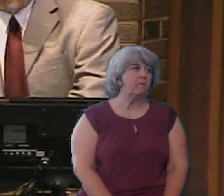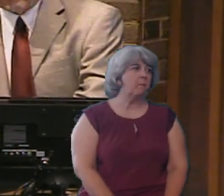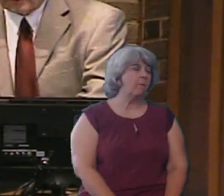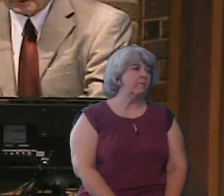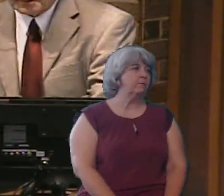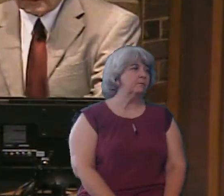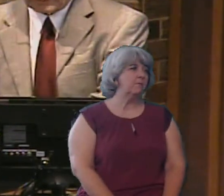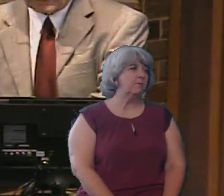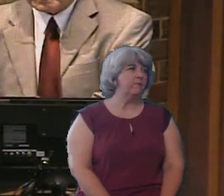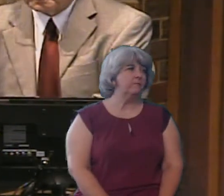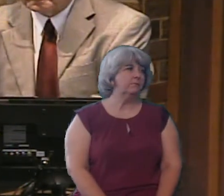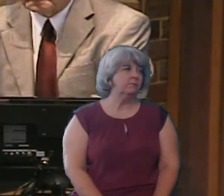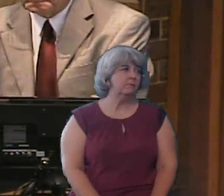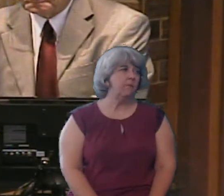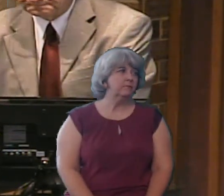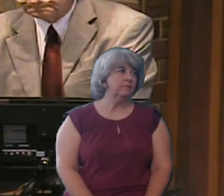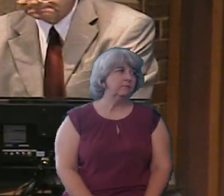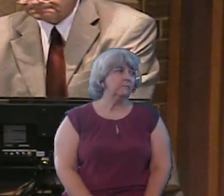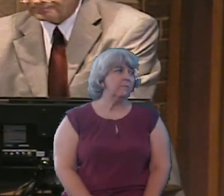We'll do the first and the last.